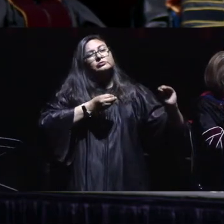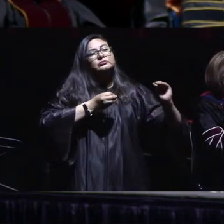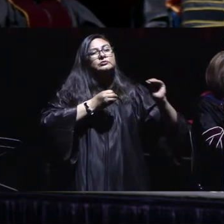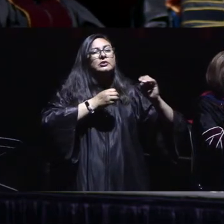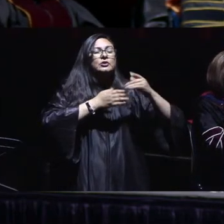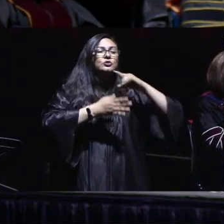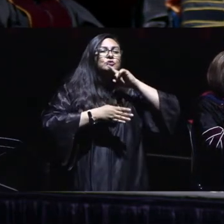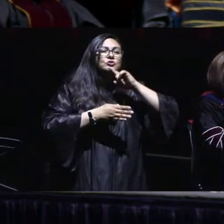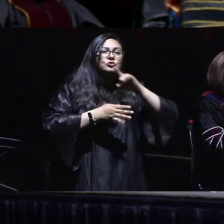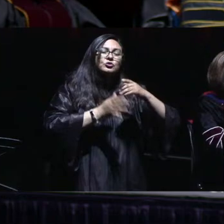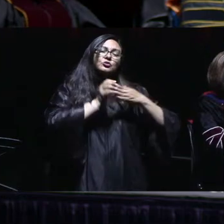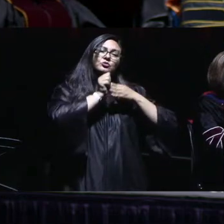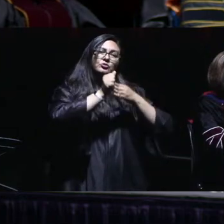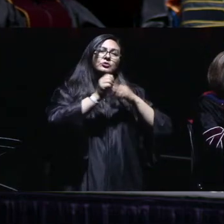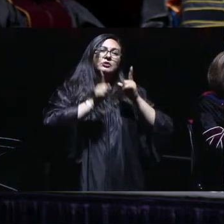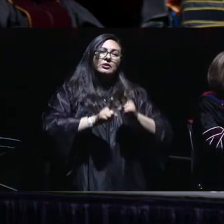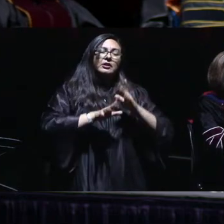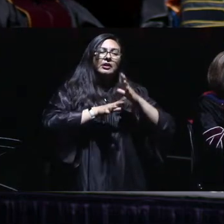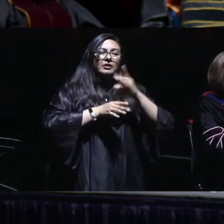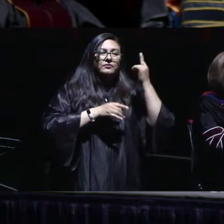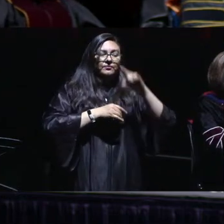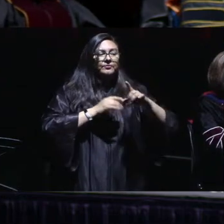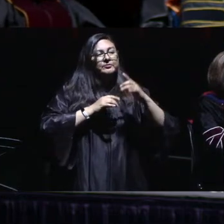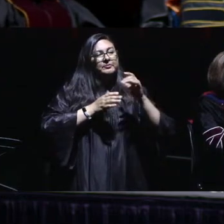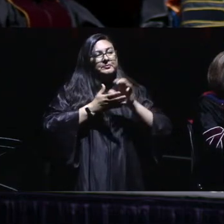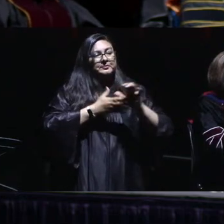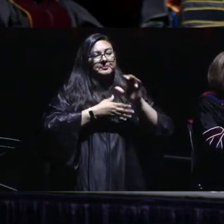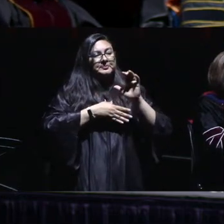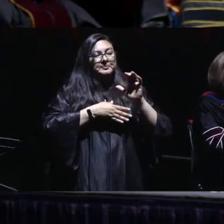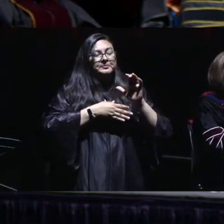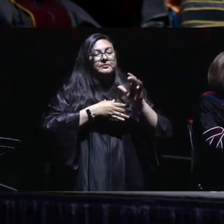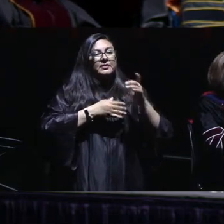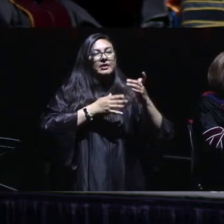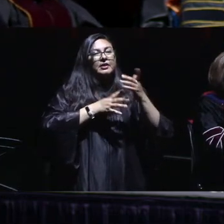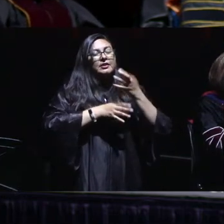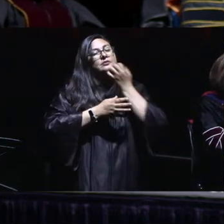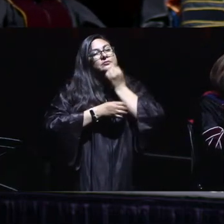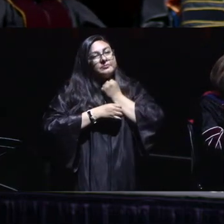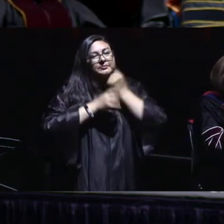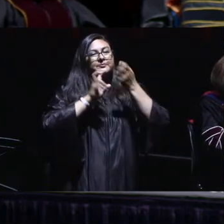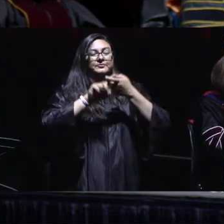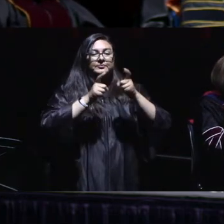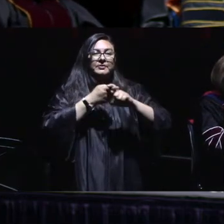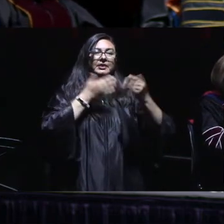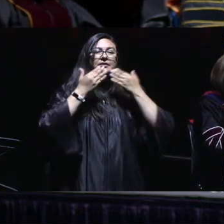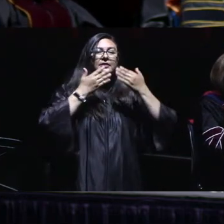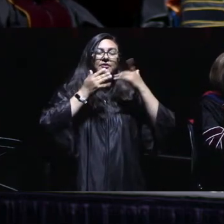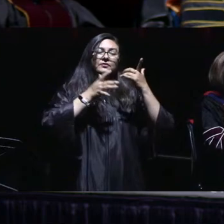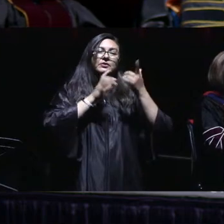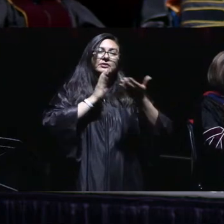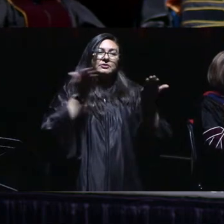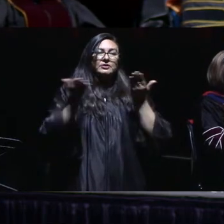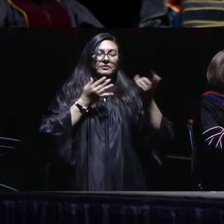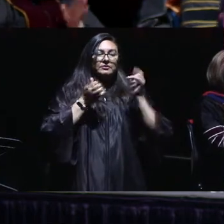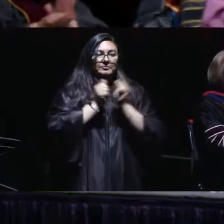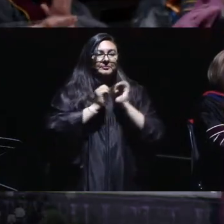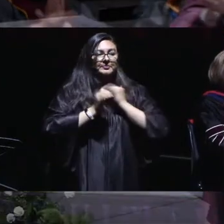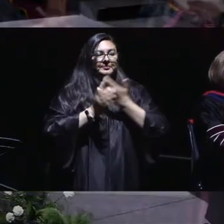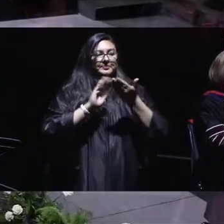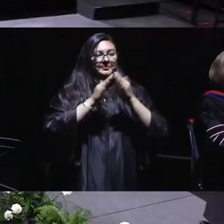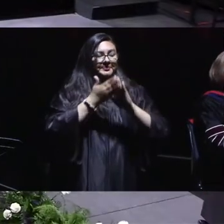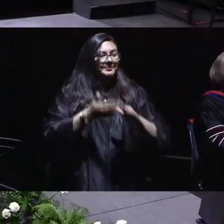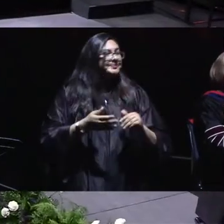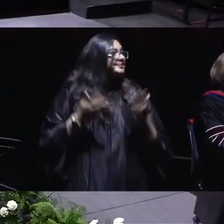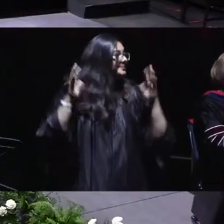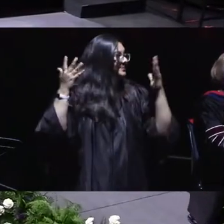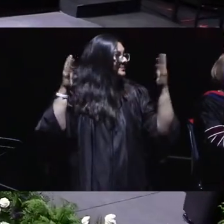and educational leader and role model. Dr. Coronel, we value your friendship and we thank you for your service to our community.